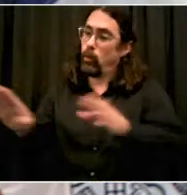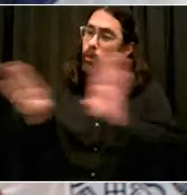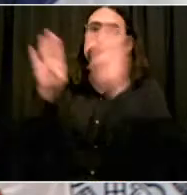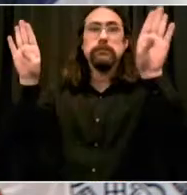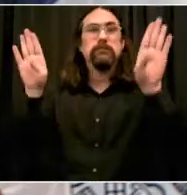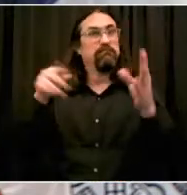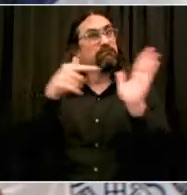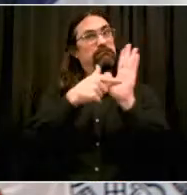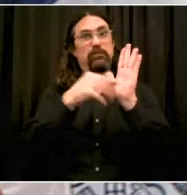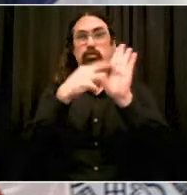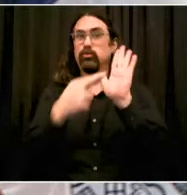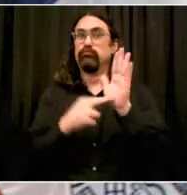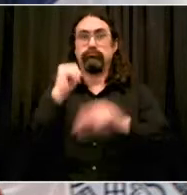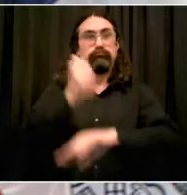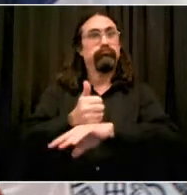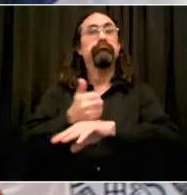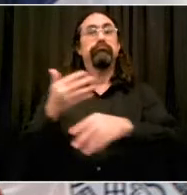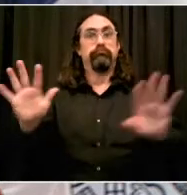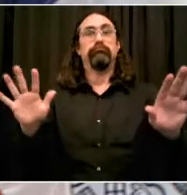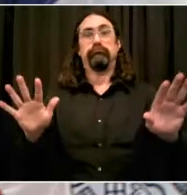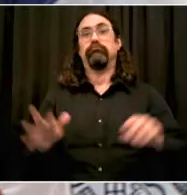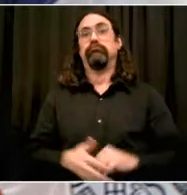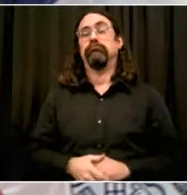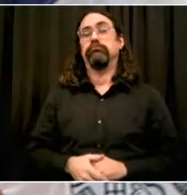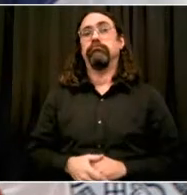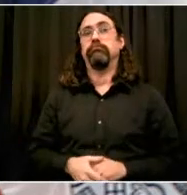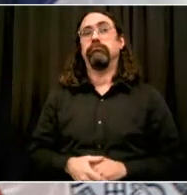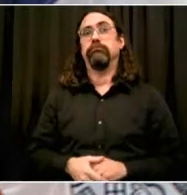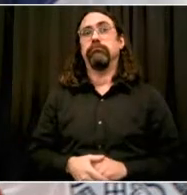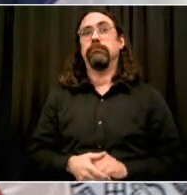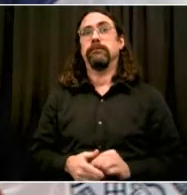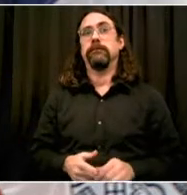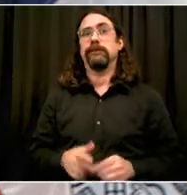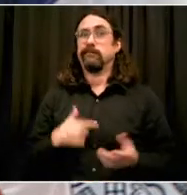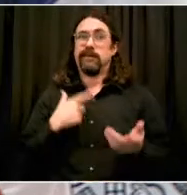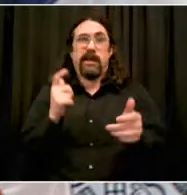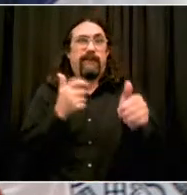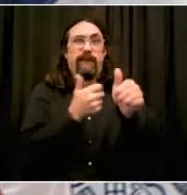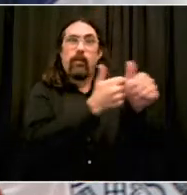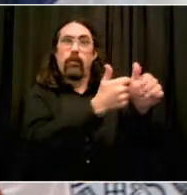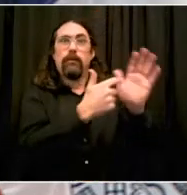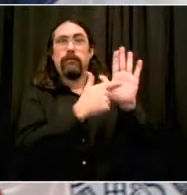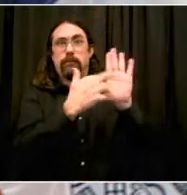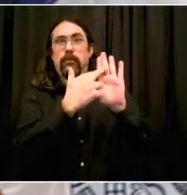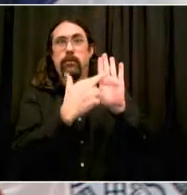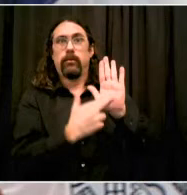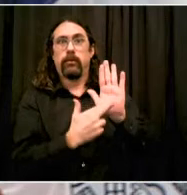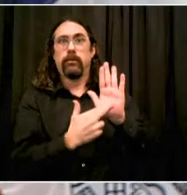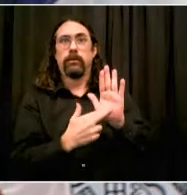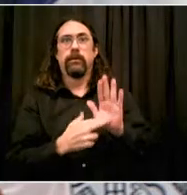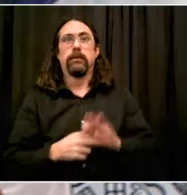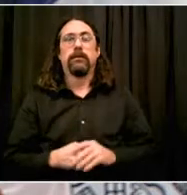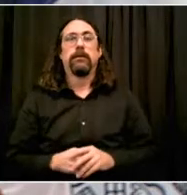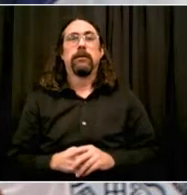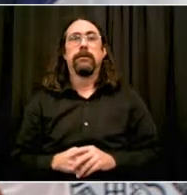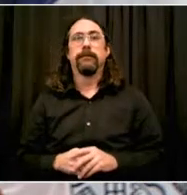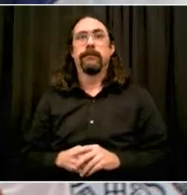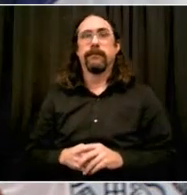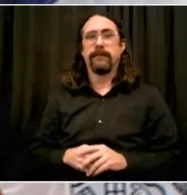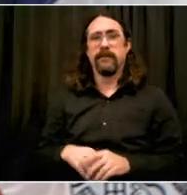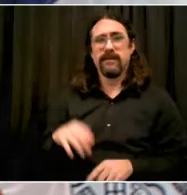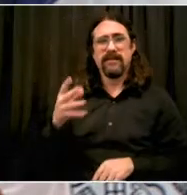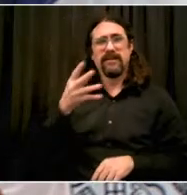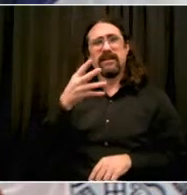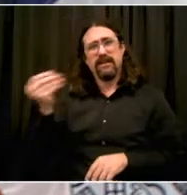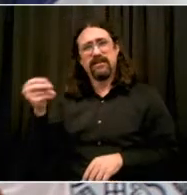seen an uptick steadily, unfortunately, for the last few weeks. Clearly we saw that this kind of level was being reached.